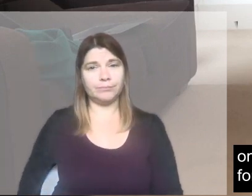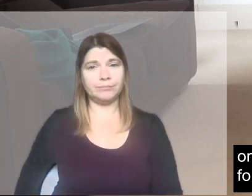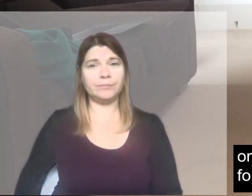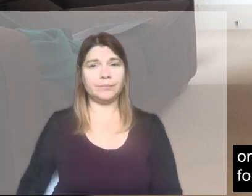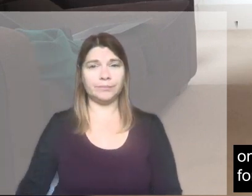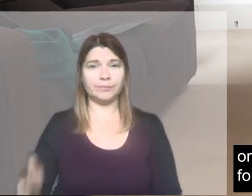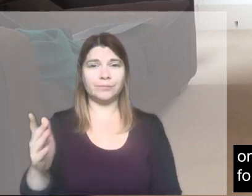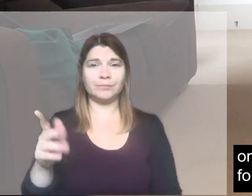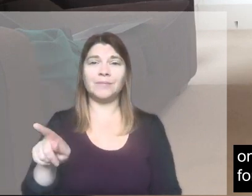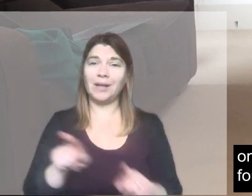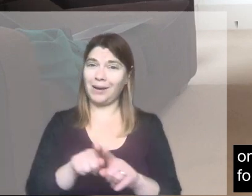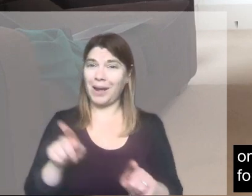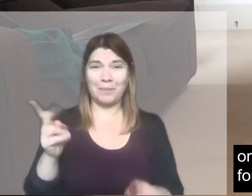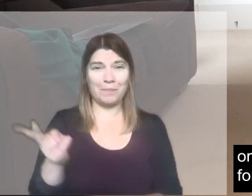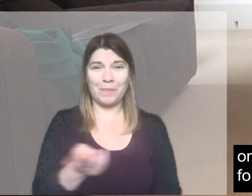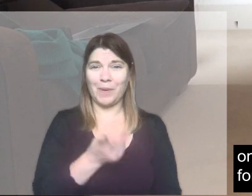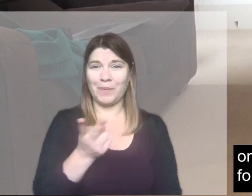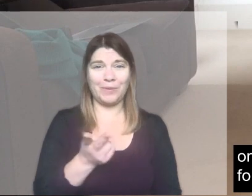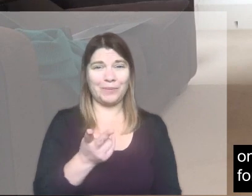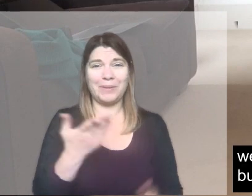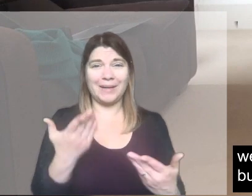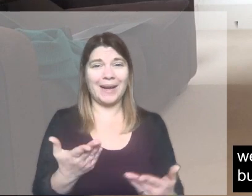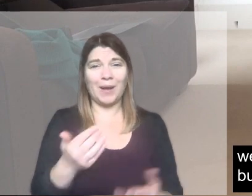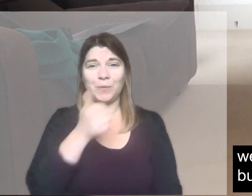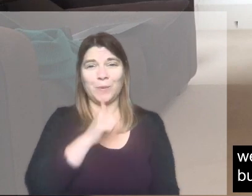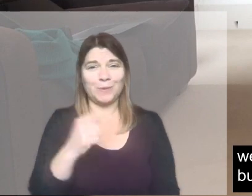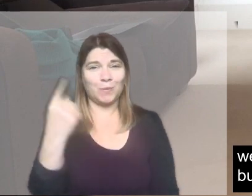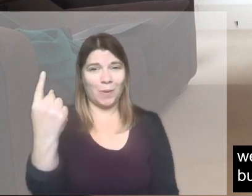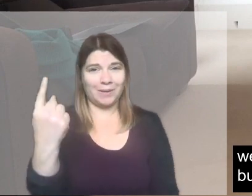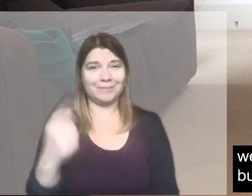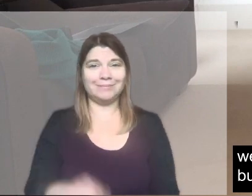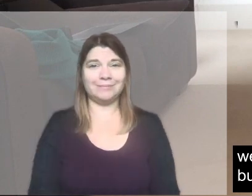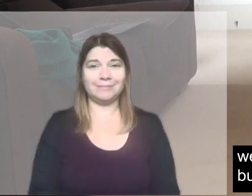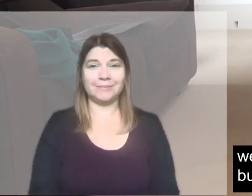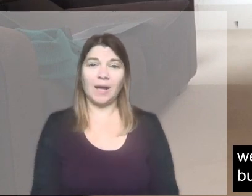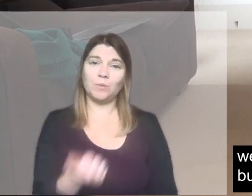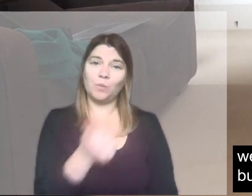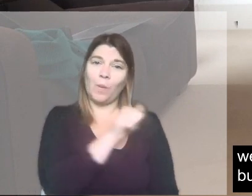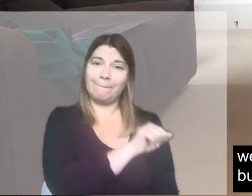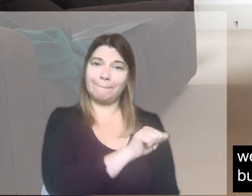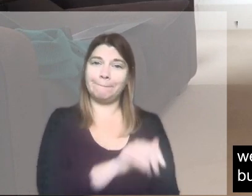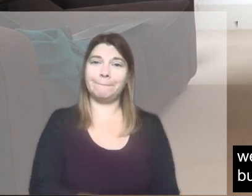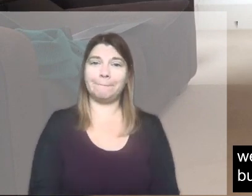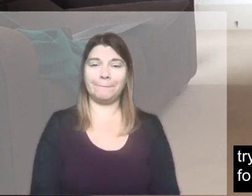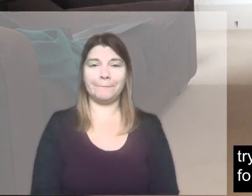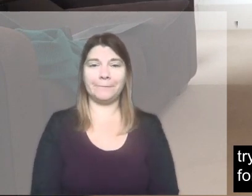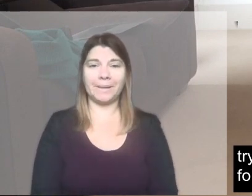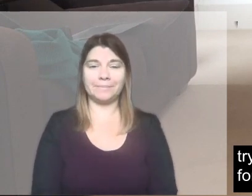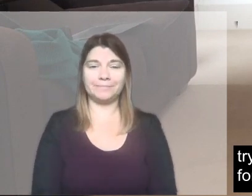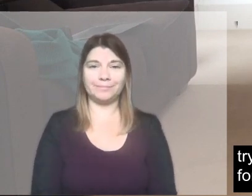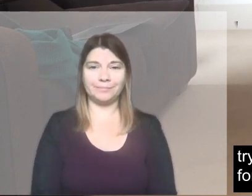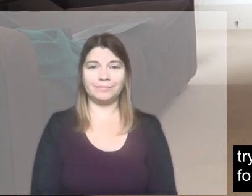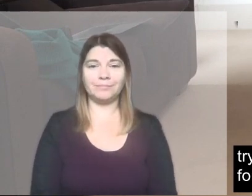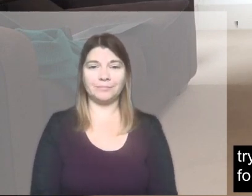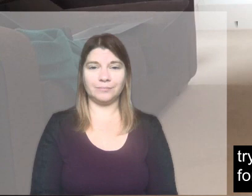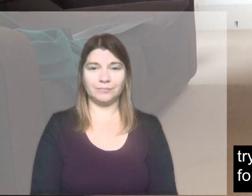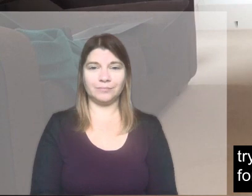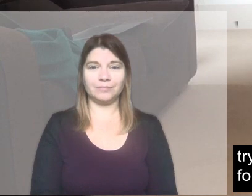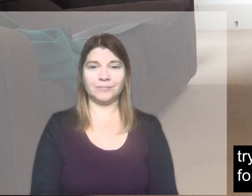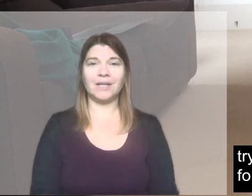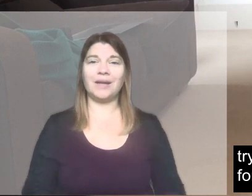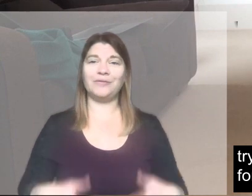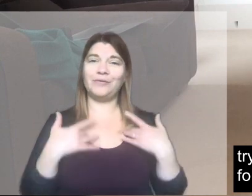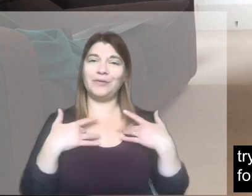backwards, forwards and backwards. Just like you were doing with both arms, but just with one arm this time. Good, and try the other arm.